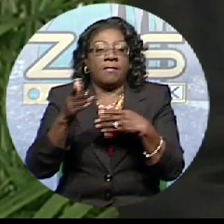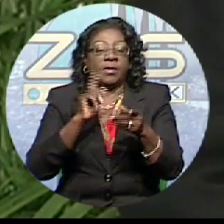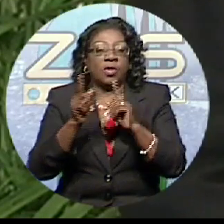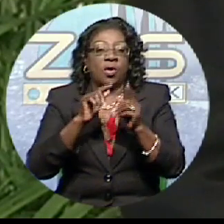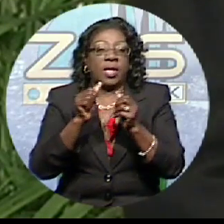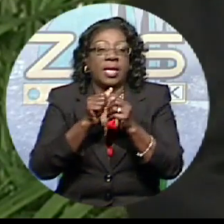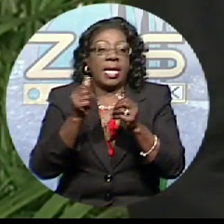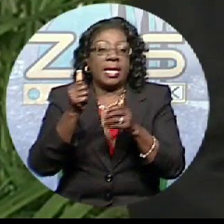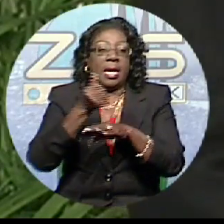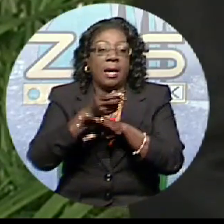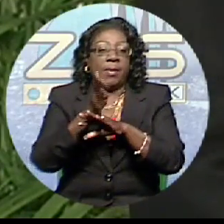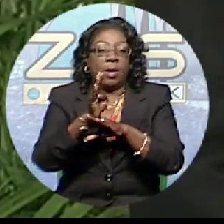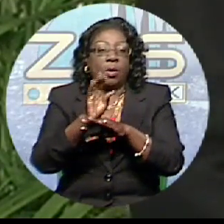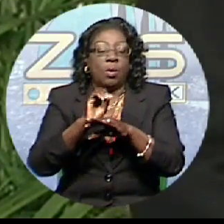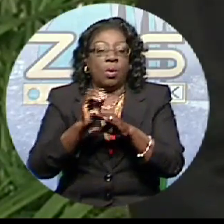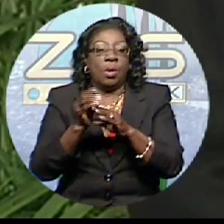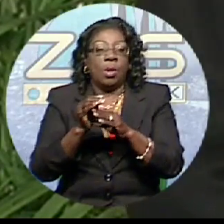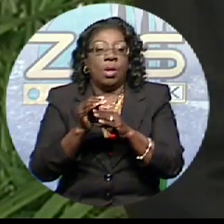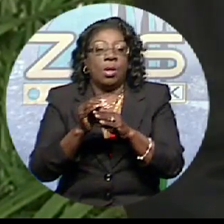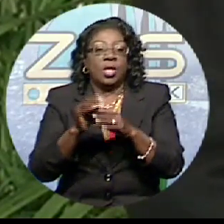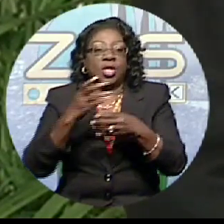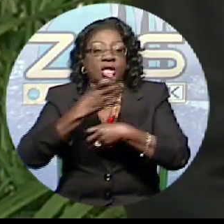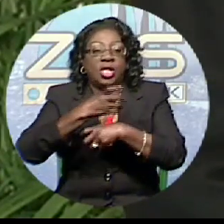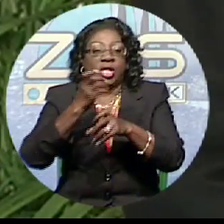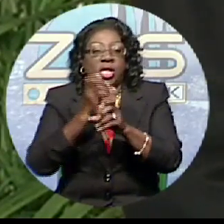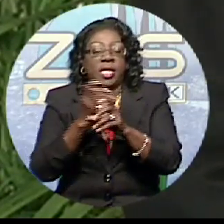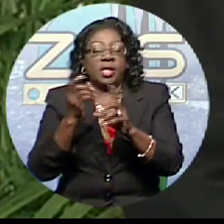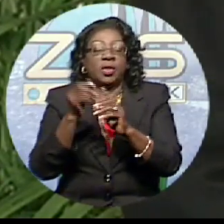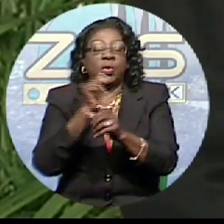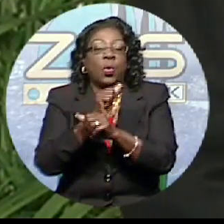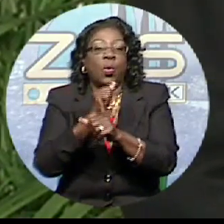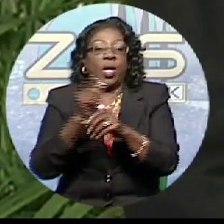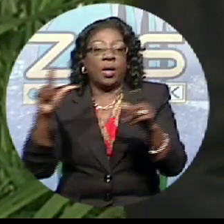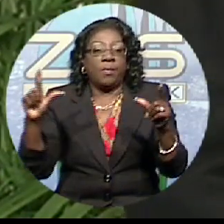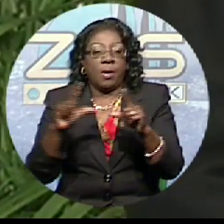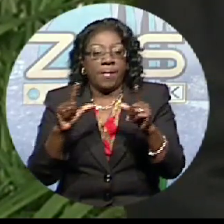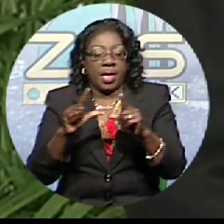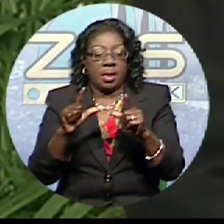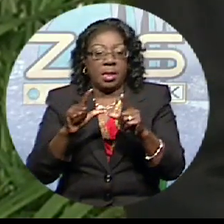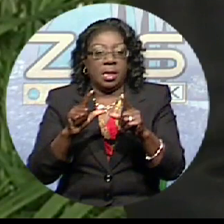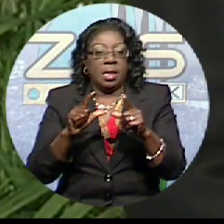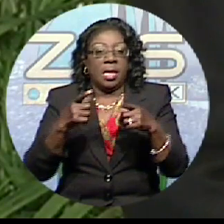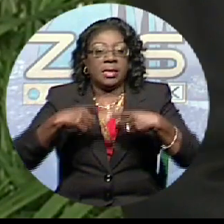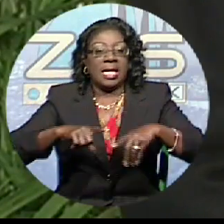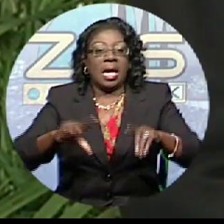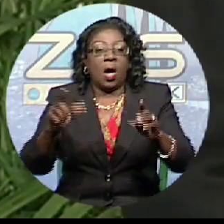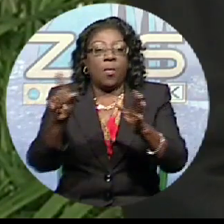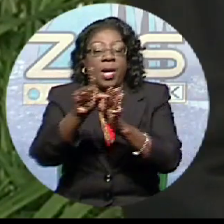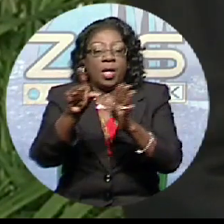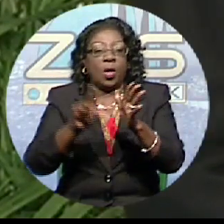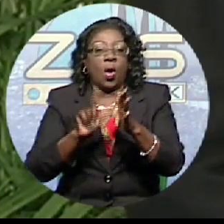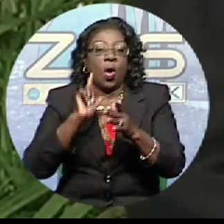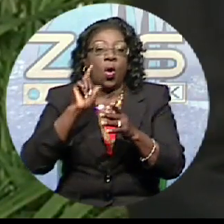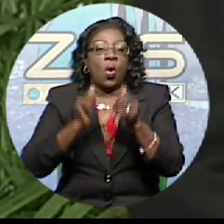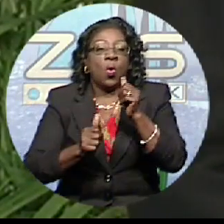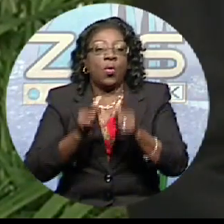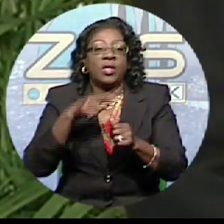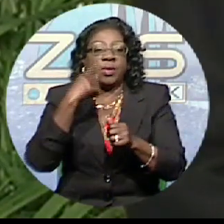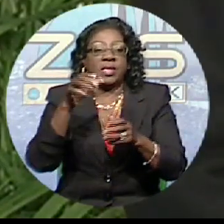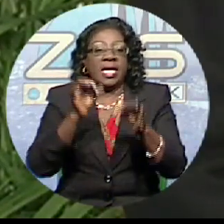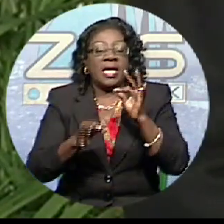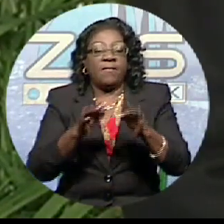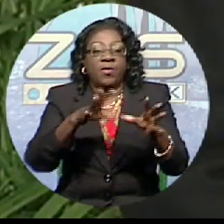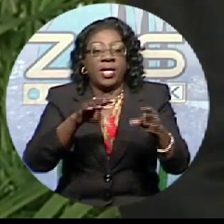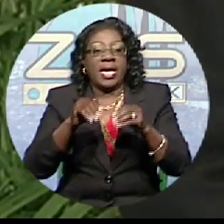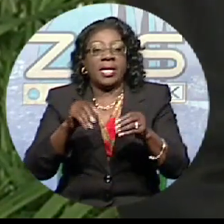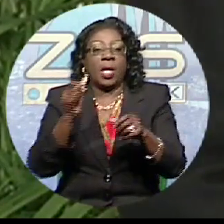Abaco, conditions to the work permits, and this is presently allowed by the law, which will say that if you get a work